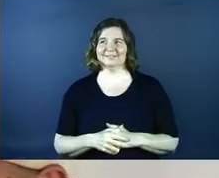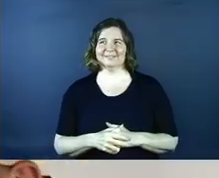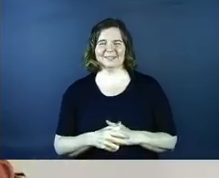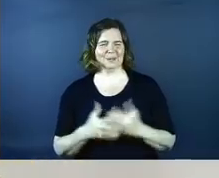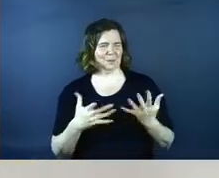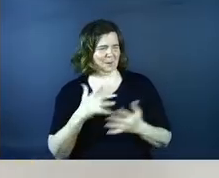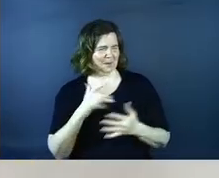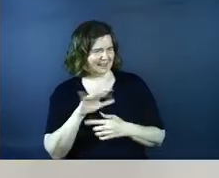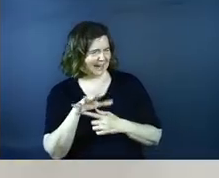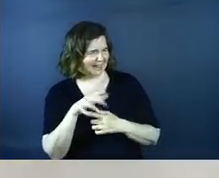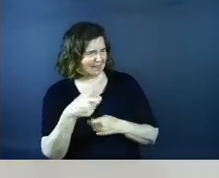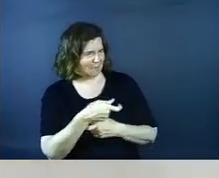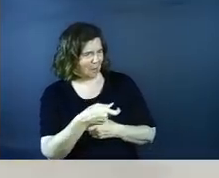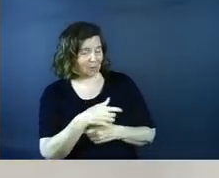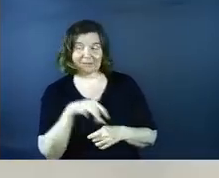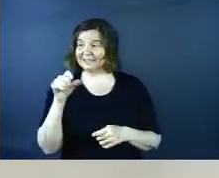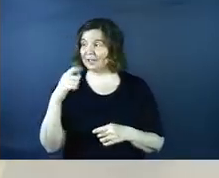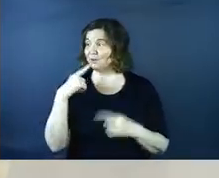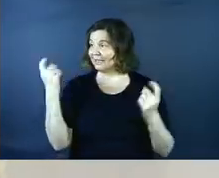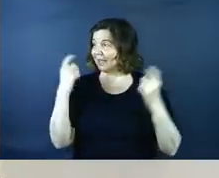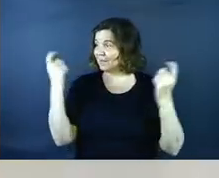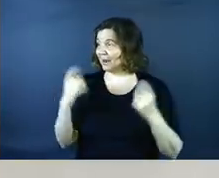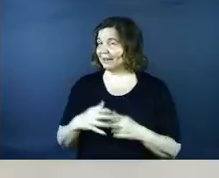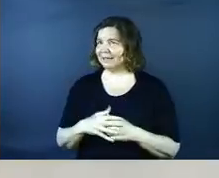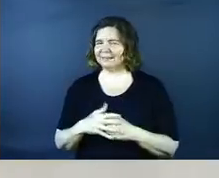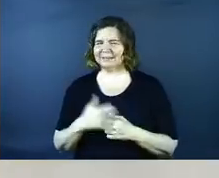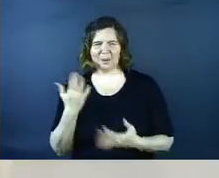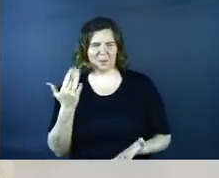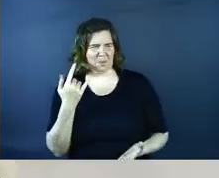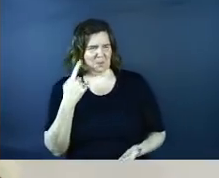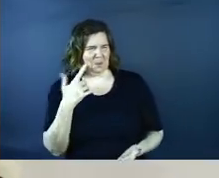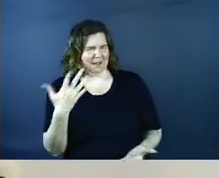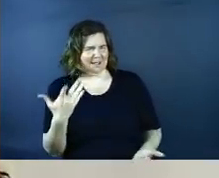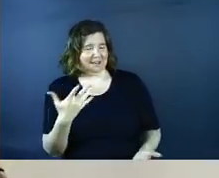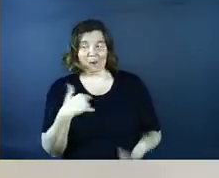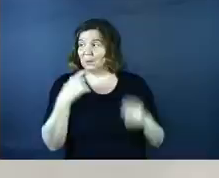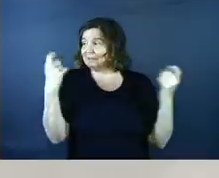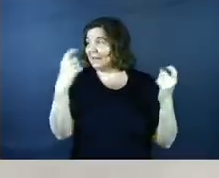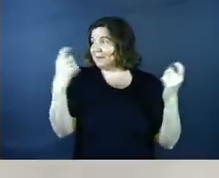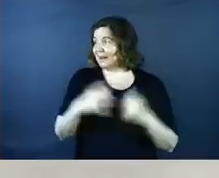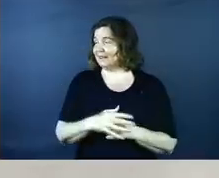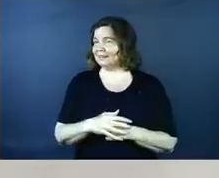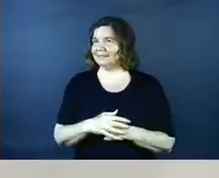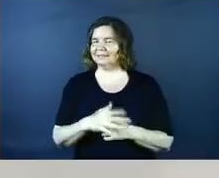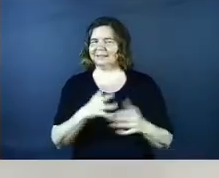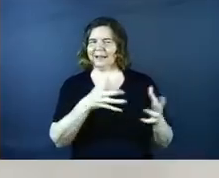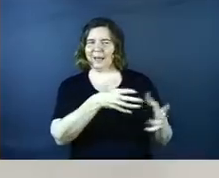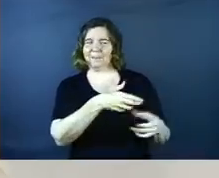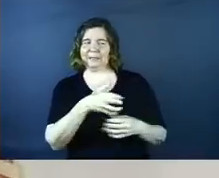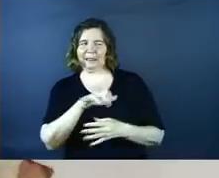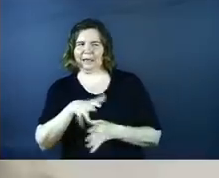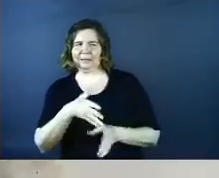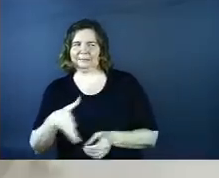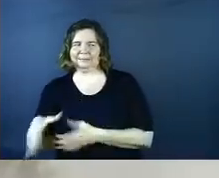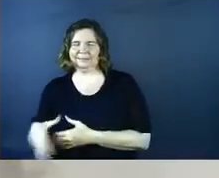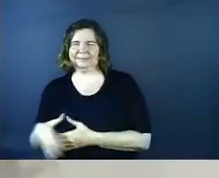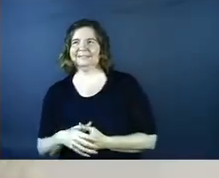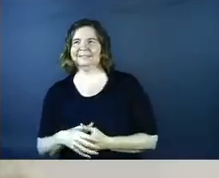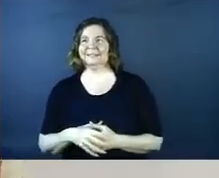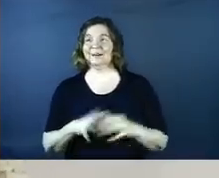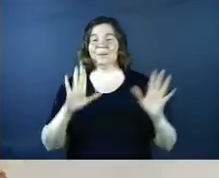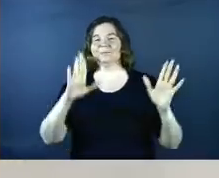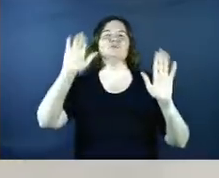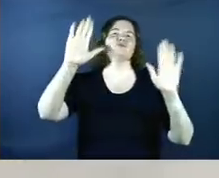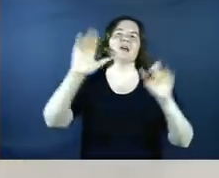What is that, a leaf blower? Yeah, you said celebrate. Why? We're celebrating. I'm gonna take that away from you. Well, hey,